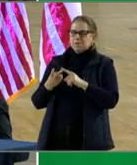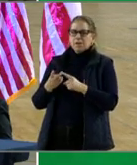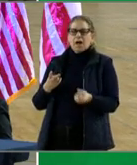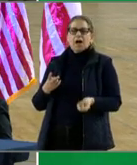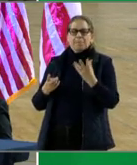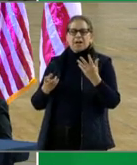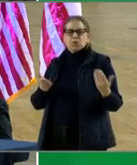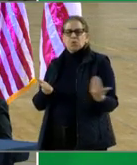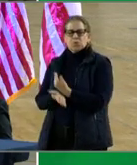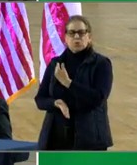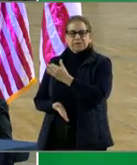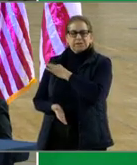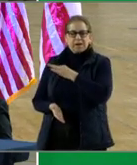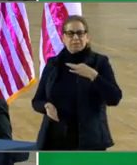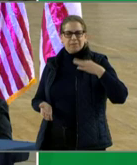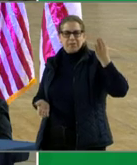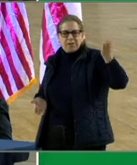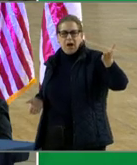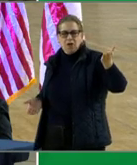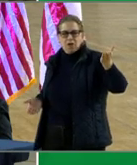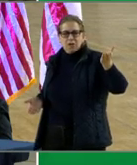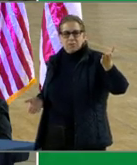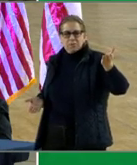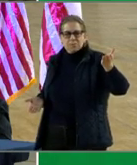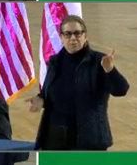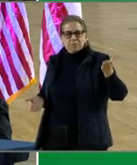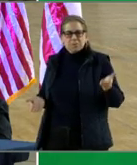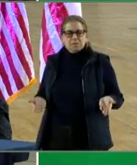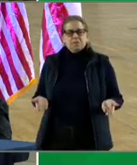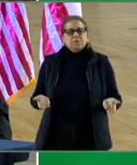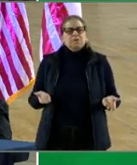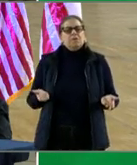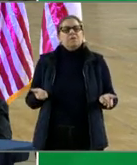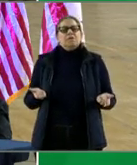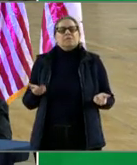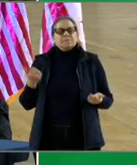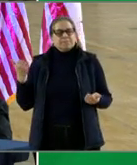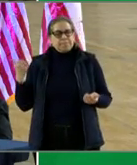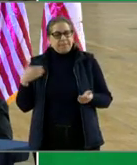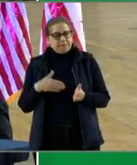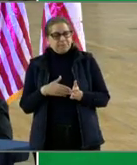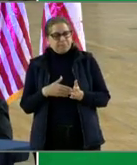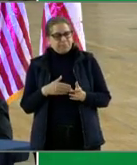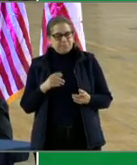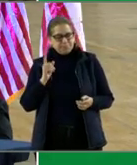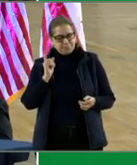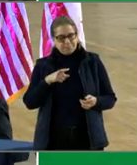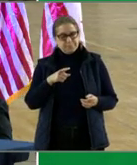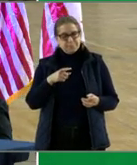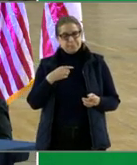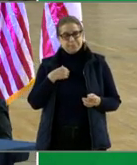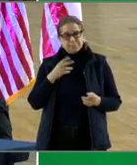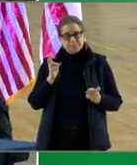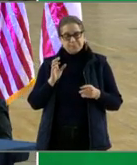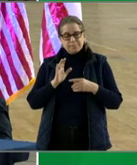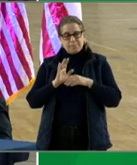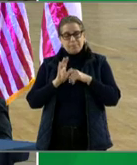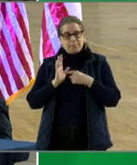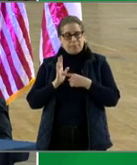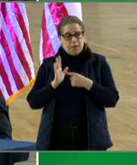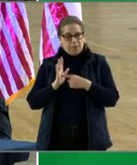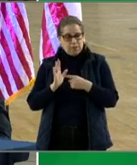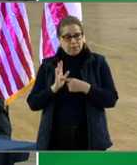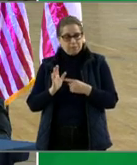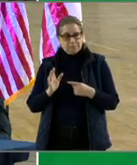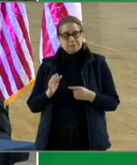So if we go back to the model slide, I can kind of walk people through the process of how we look at current census versus